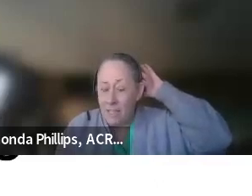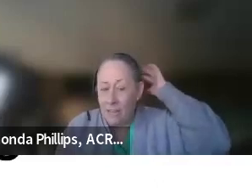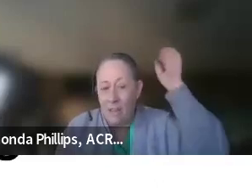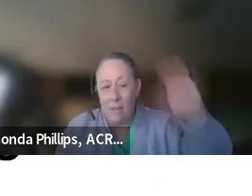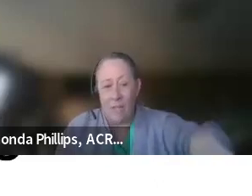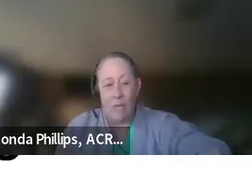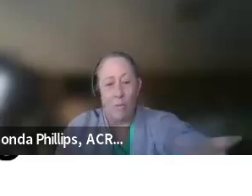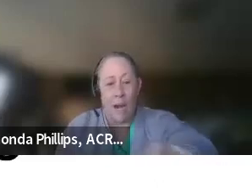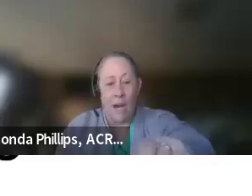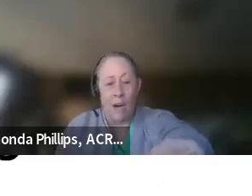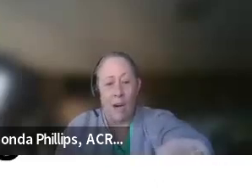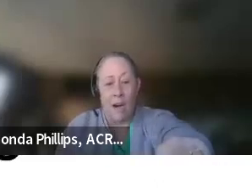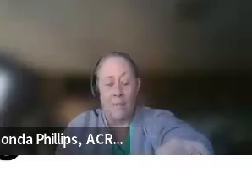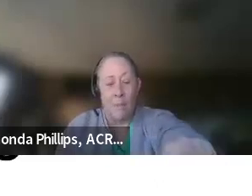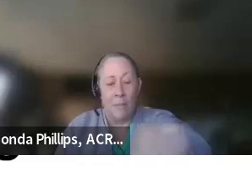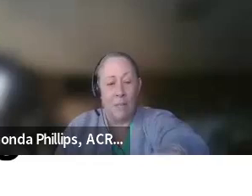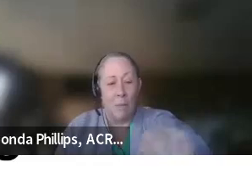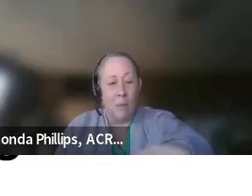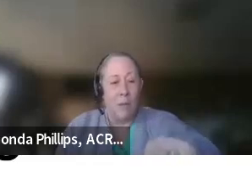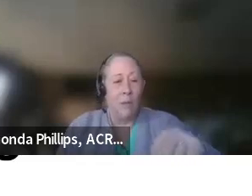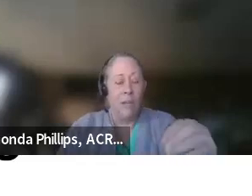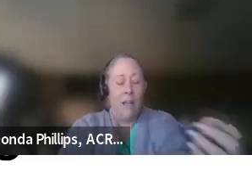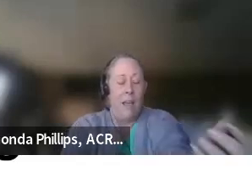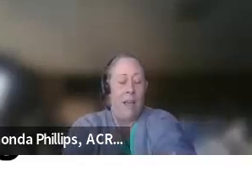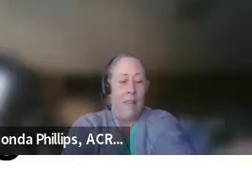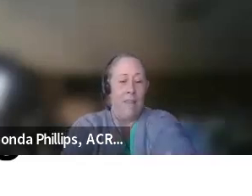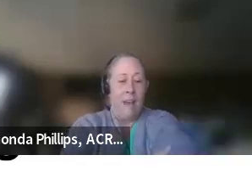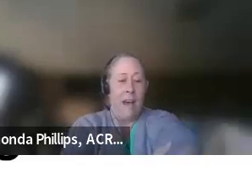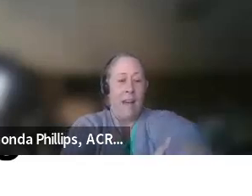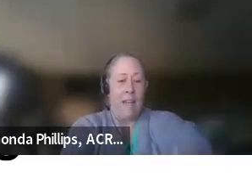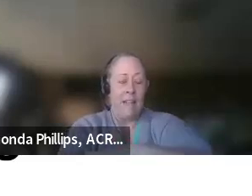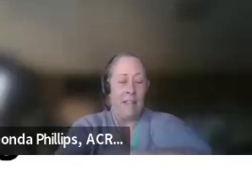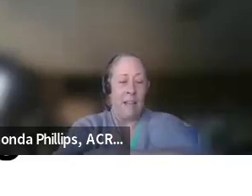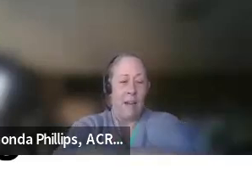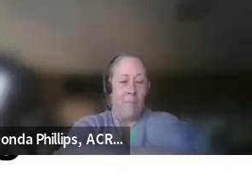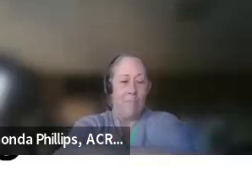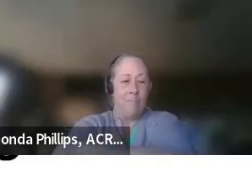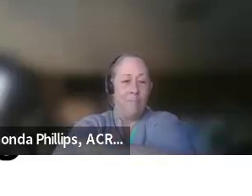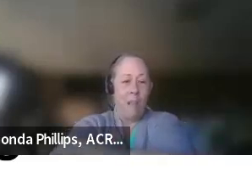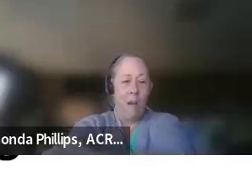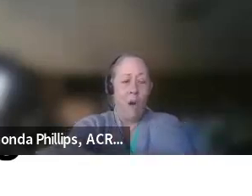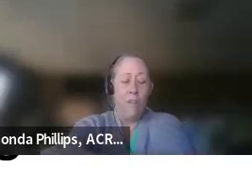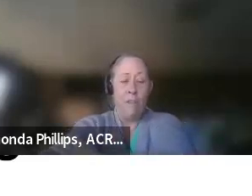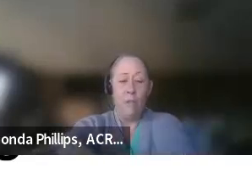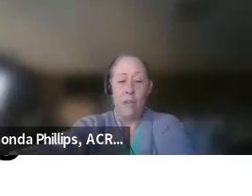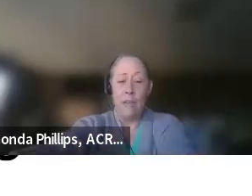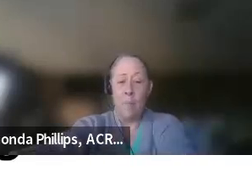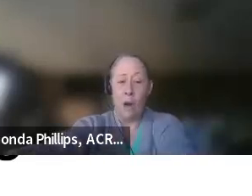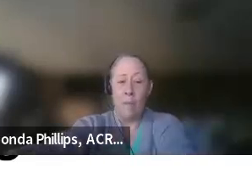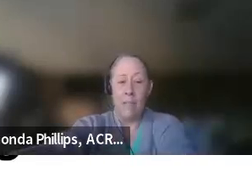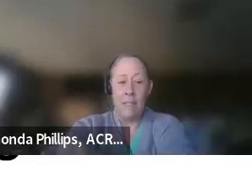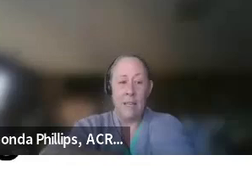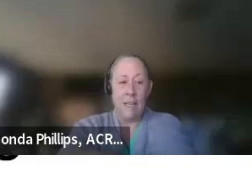see just a little image of where the building will be built, and that is called the Fifth